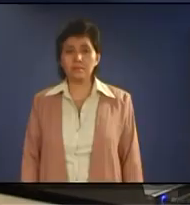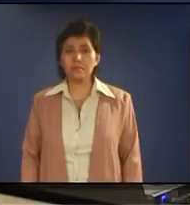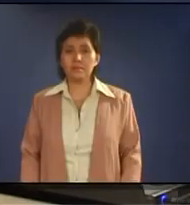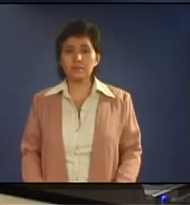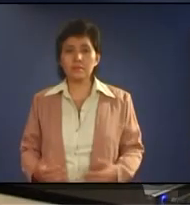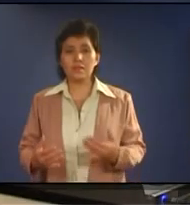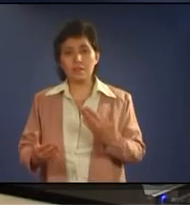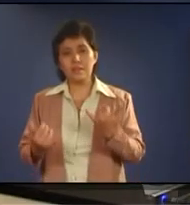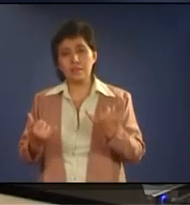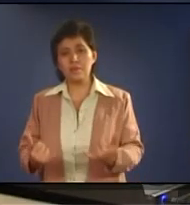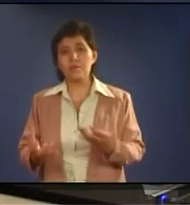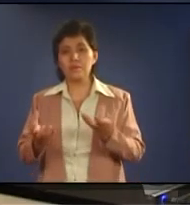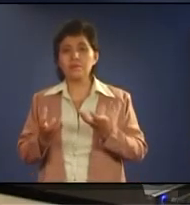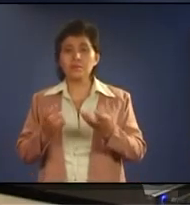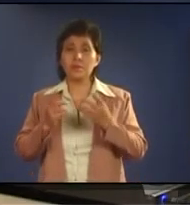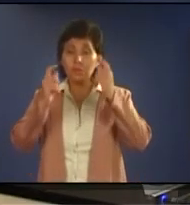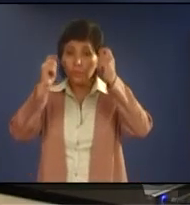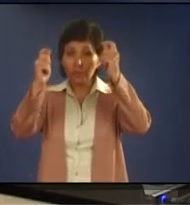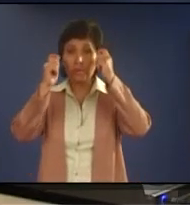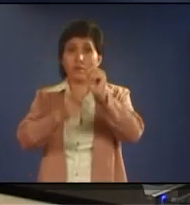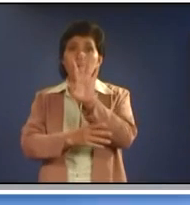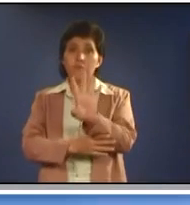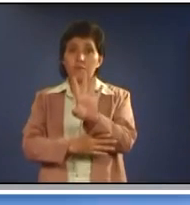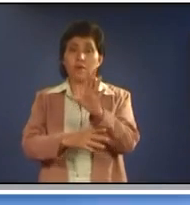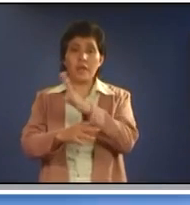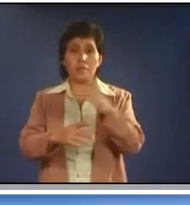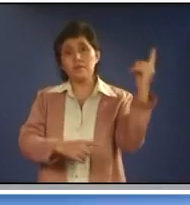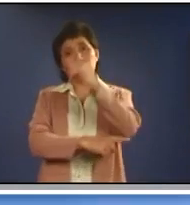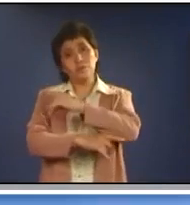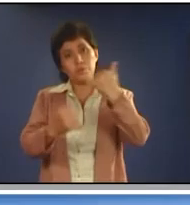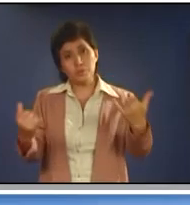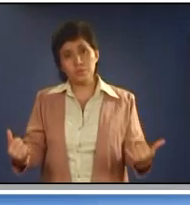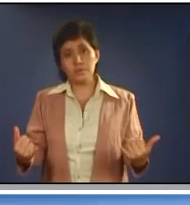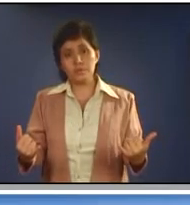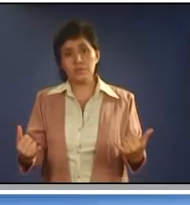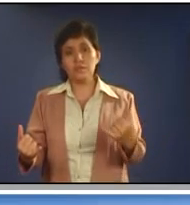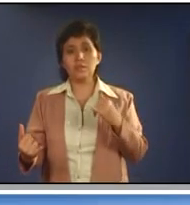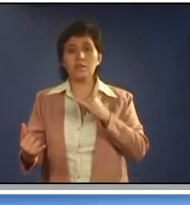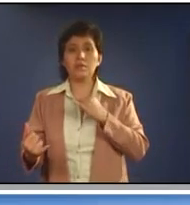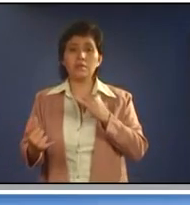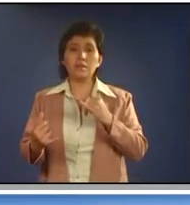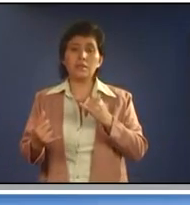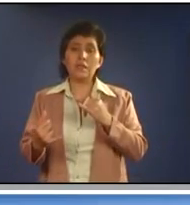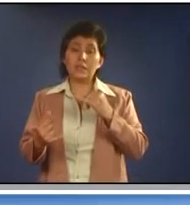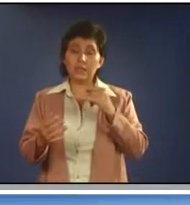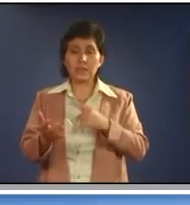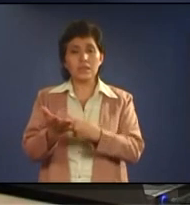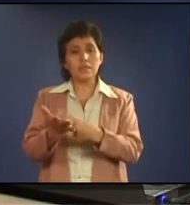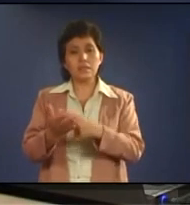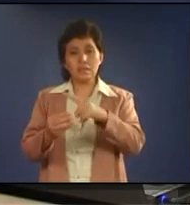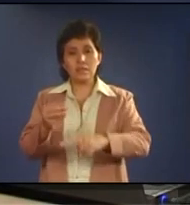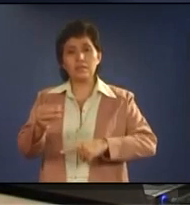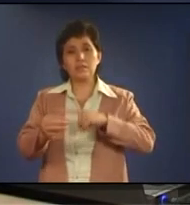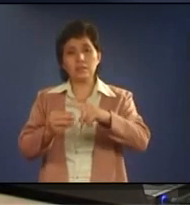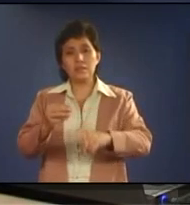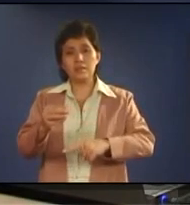Hi, welcome everyone to the tutorial 4. Today, I hope that you guys would take about an hour and a